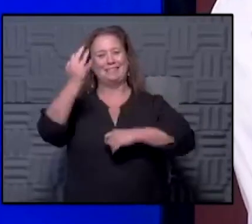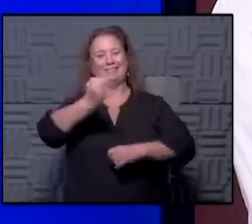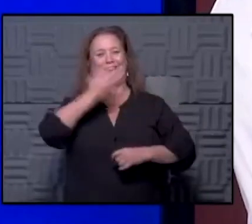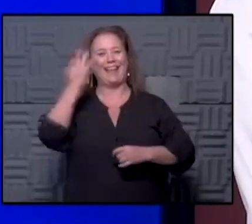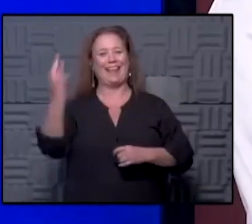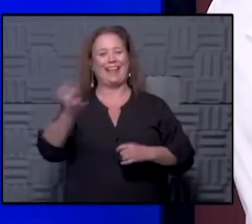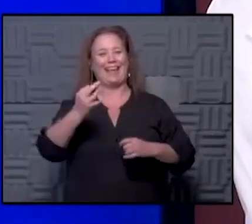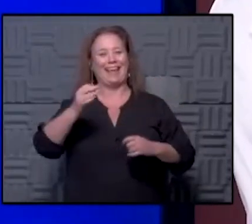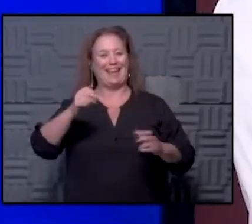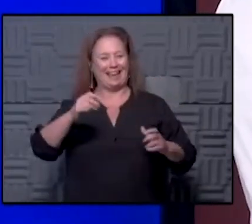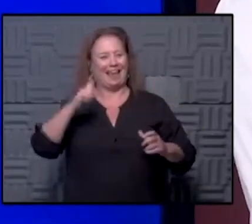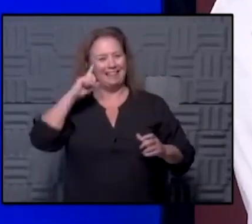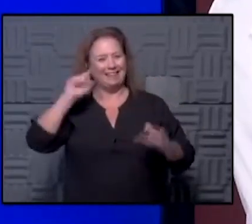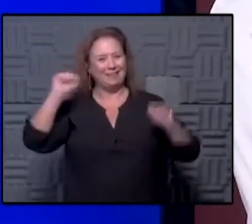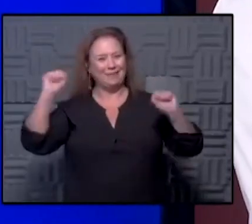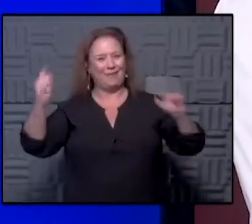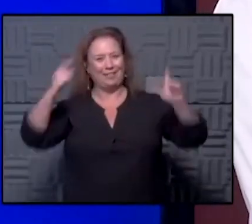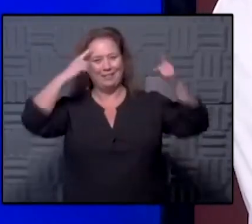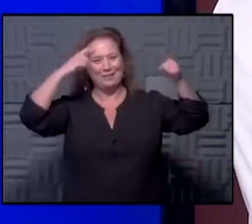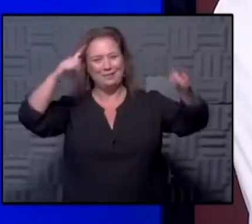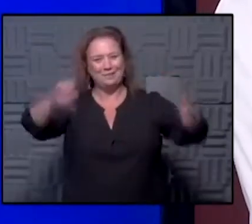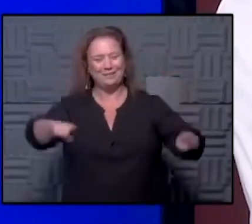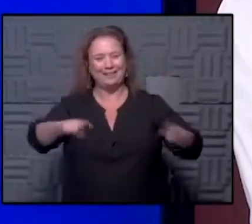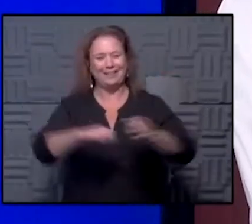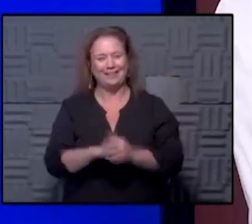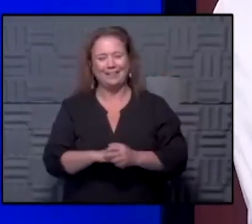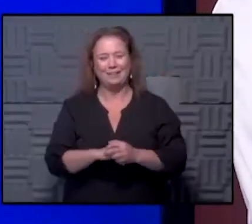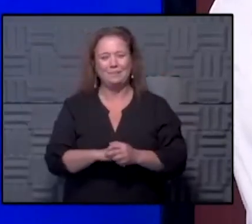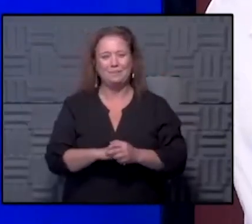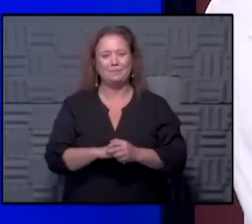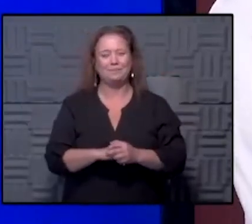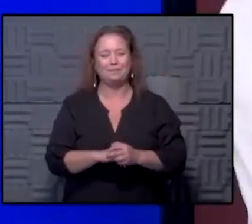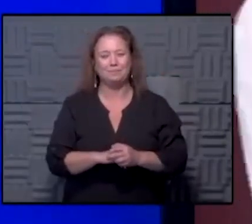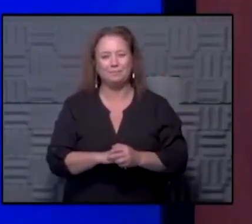about, and I think our listening audience probably is as well.